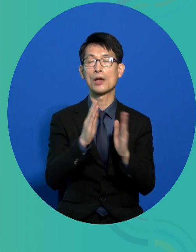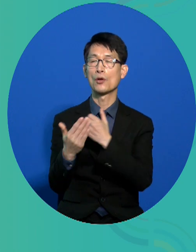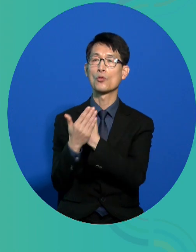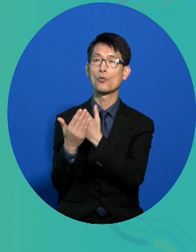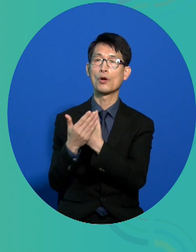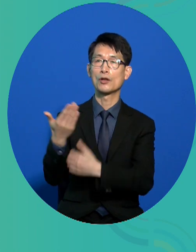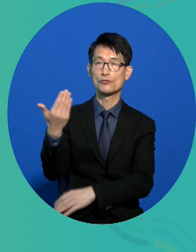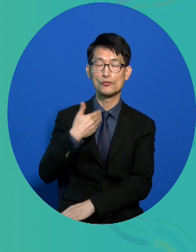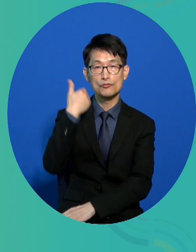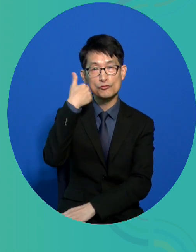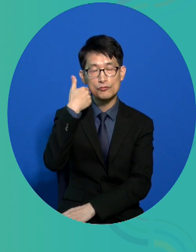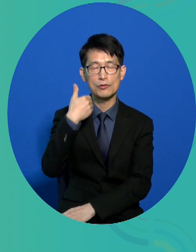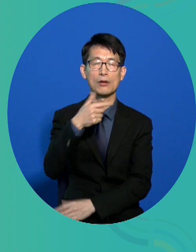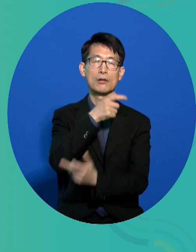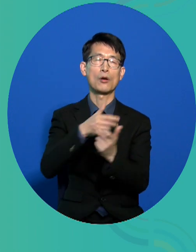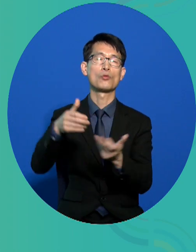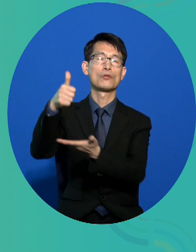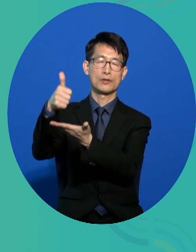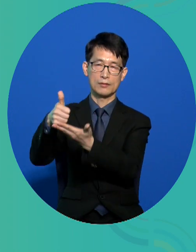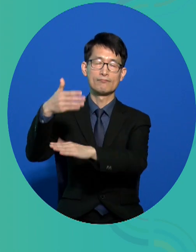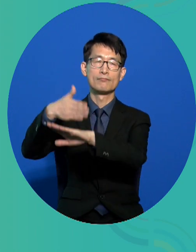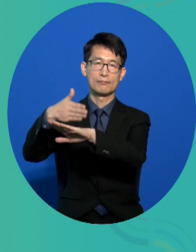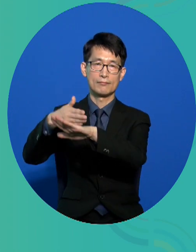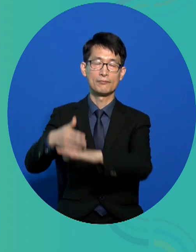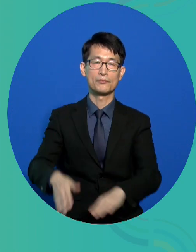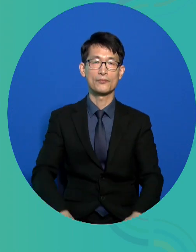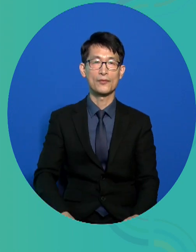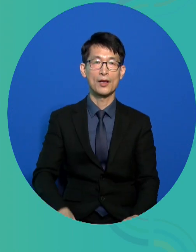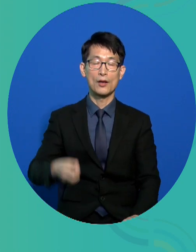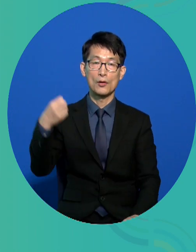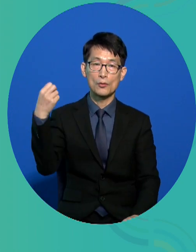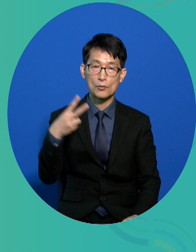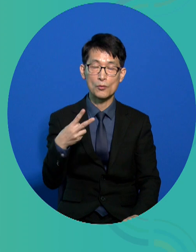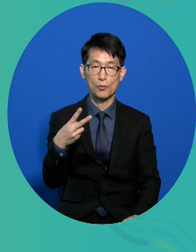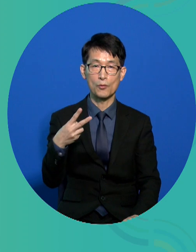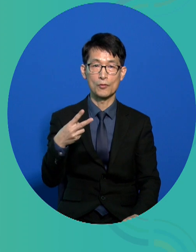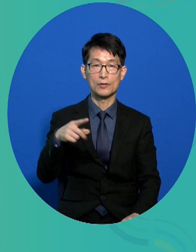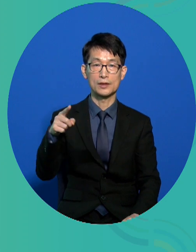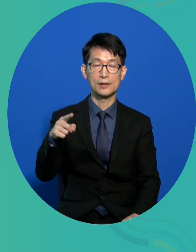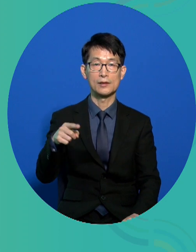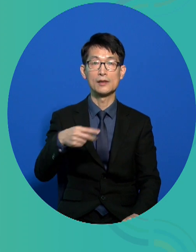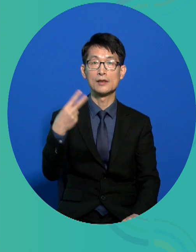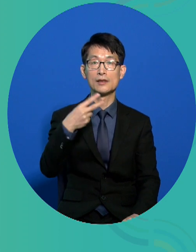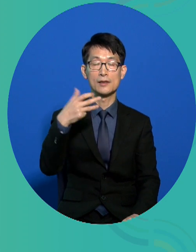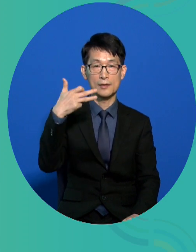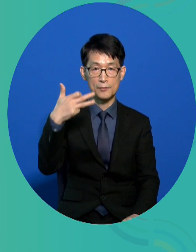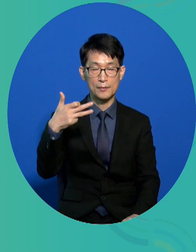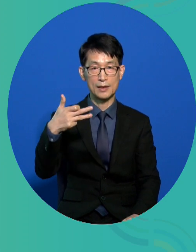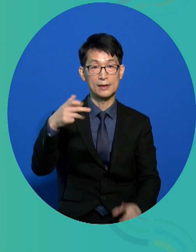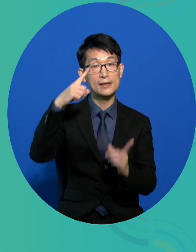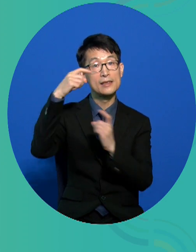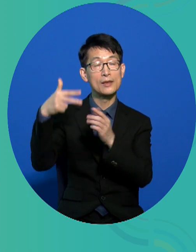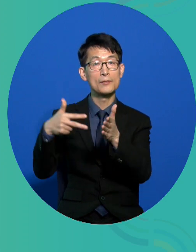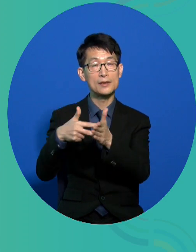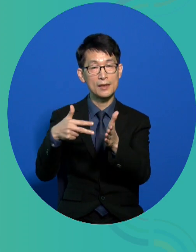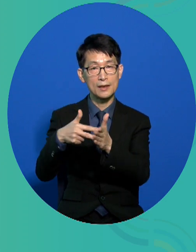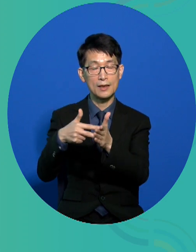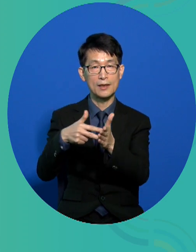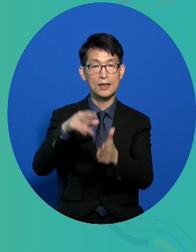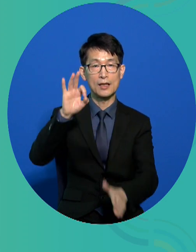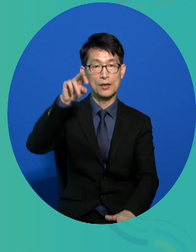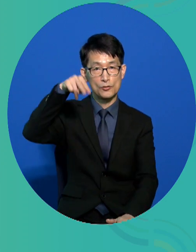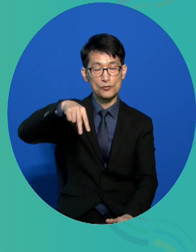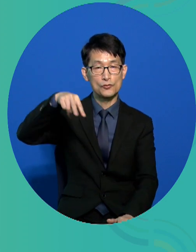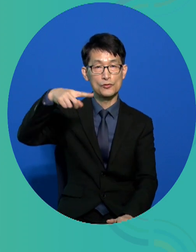Choi Mun-soon of Gangwon Province for hosting this PyeongChang Disability Forum, and also thank you to